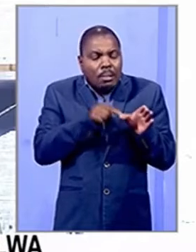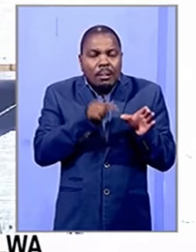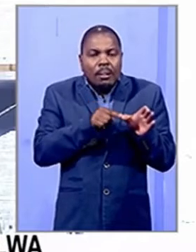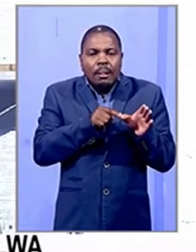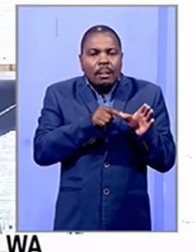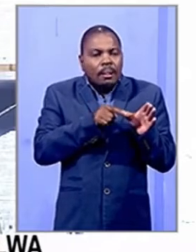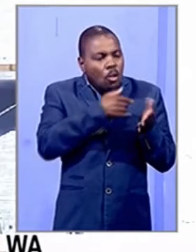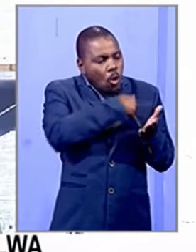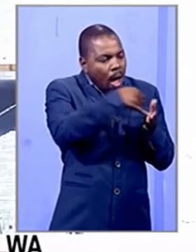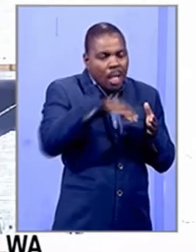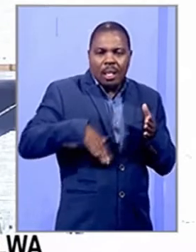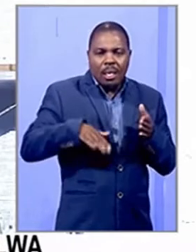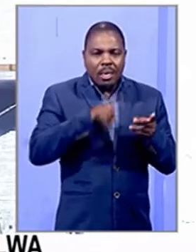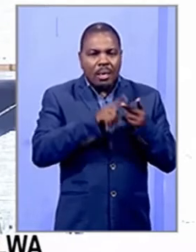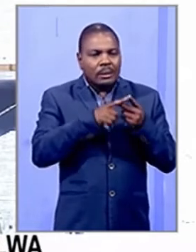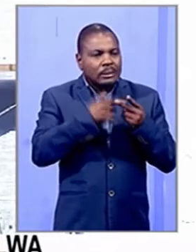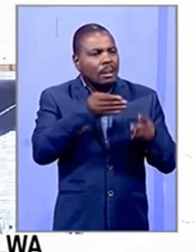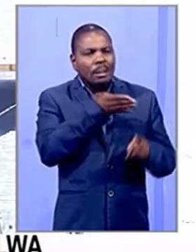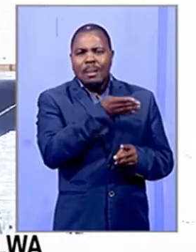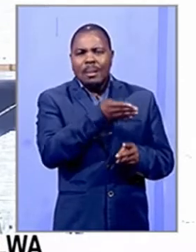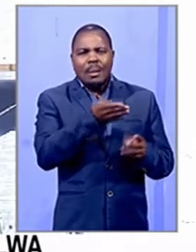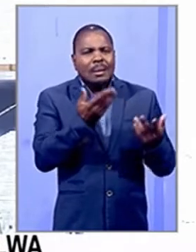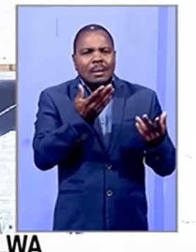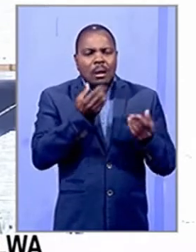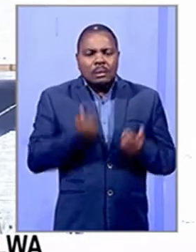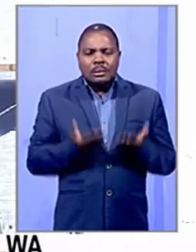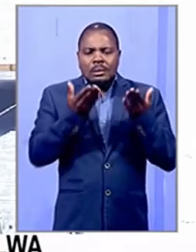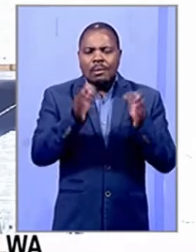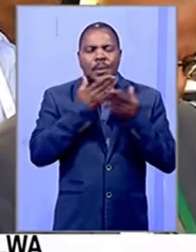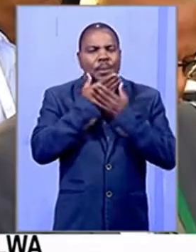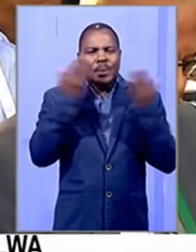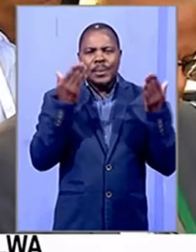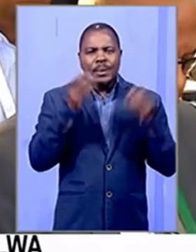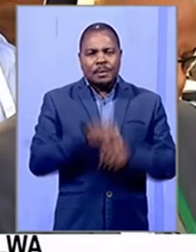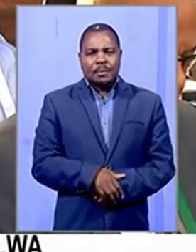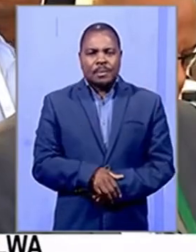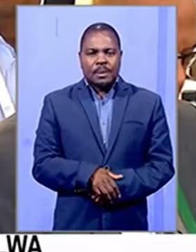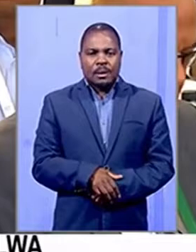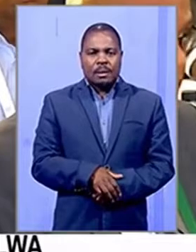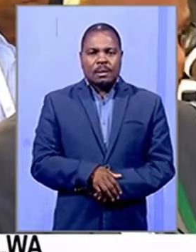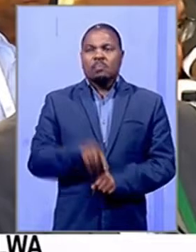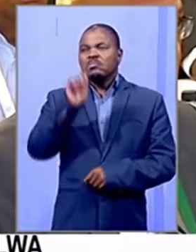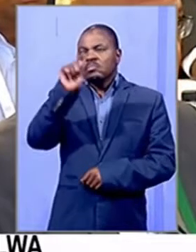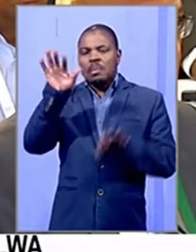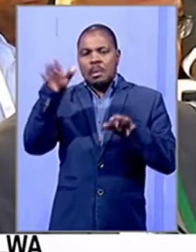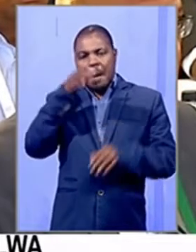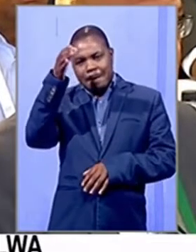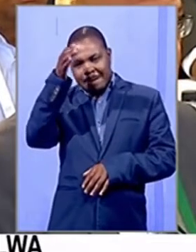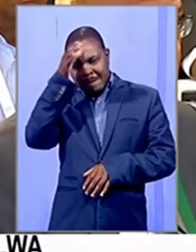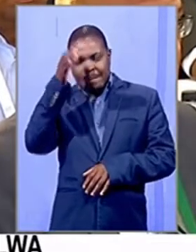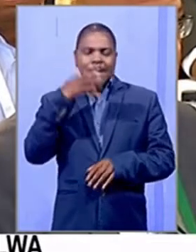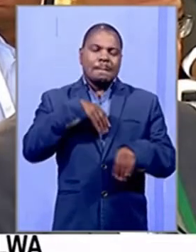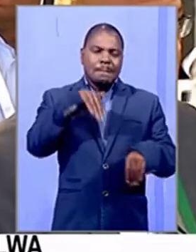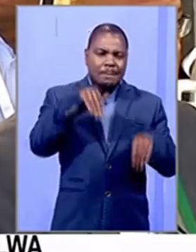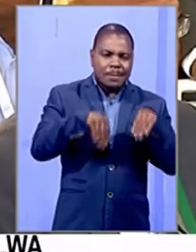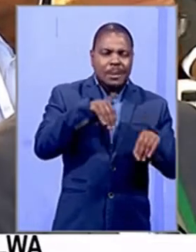decommissioned, that are idle, that are not giving us any energy. Bahlankedi ba merero ya dibešeletše le diepša ba